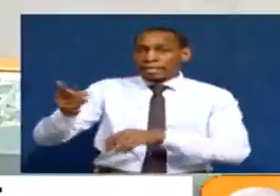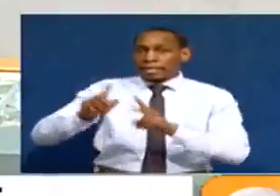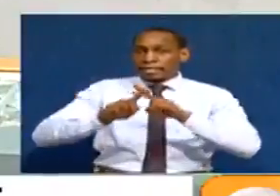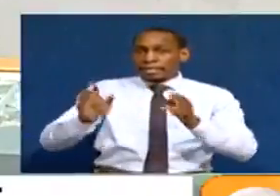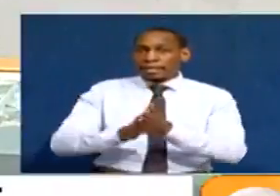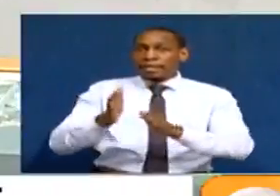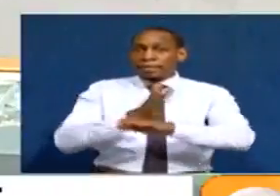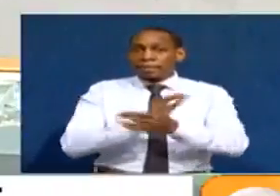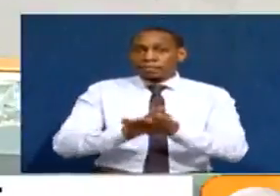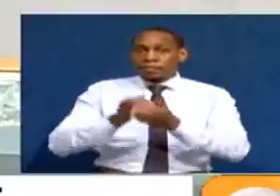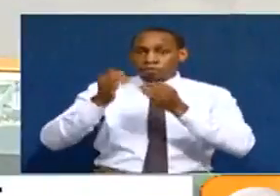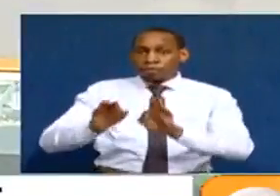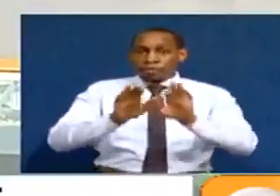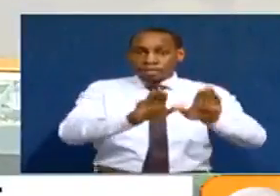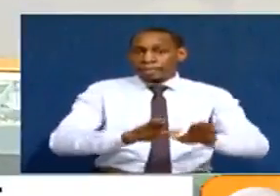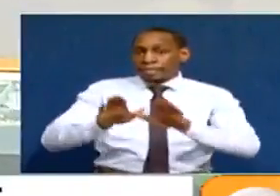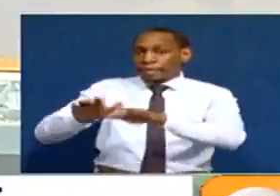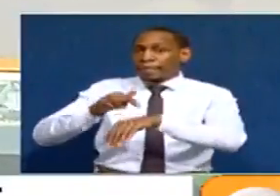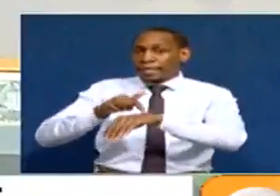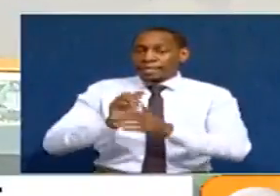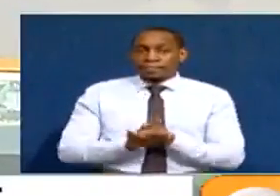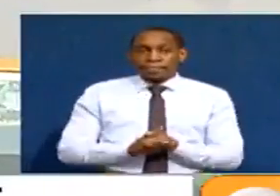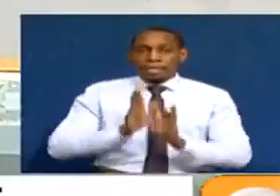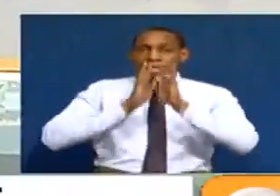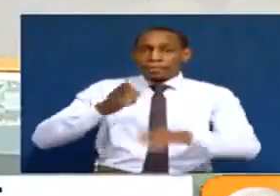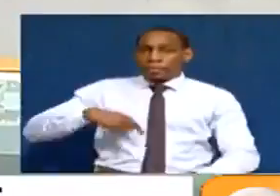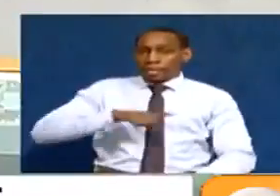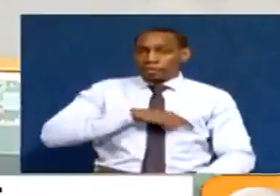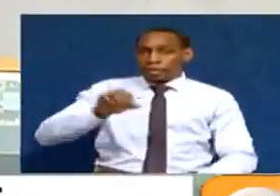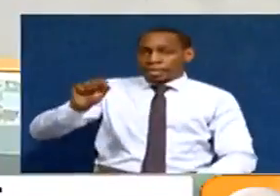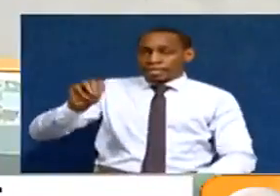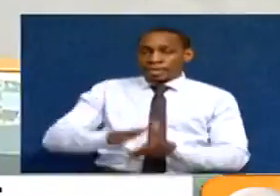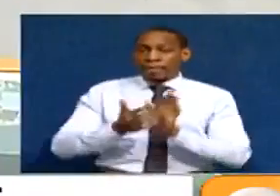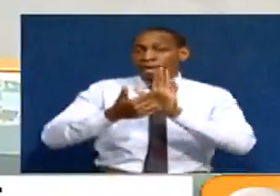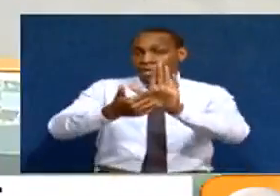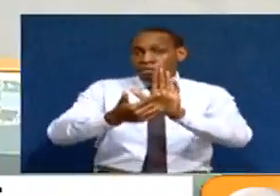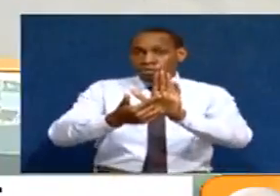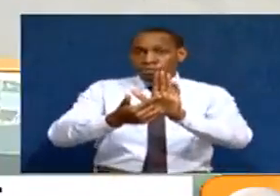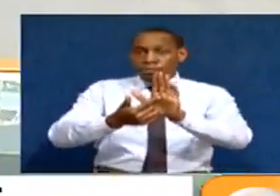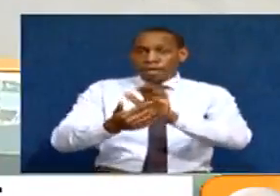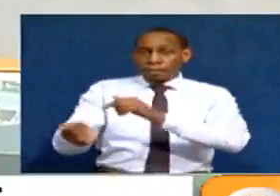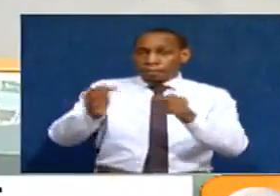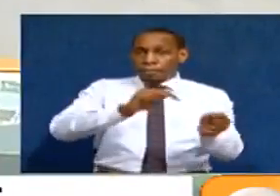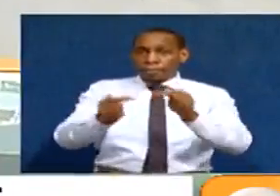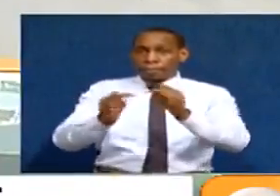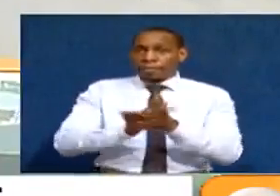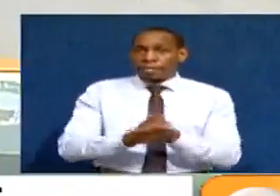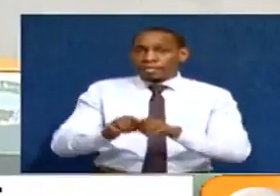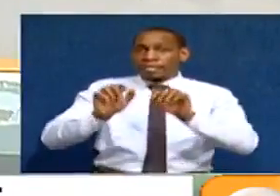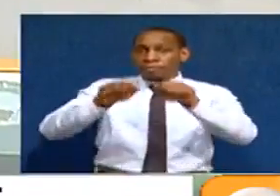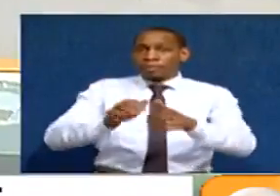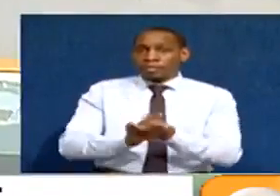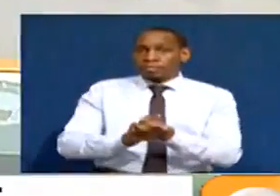begin way before the official campaign period. Our very own Sam Gituku takes a closer look at the brewing row and the